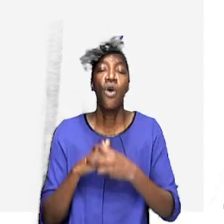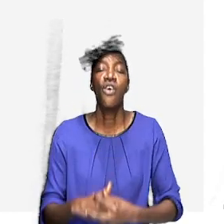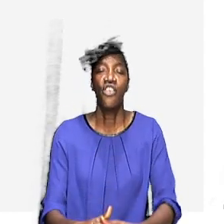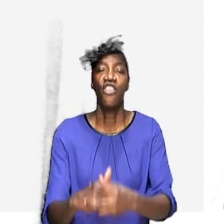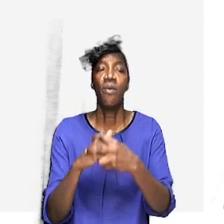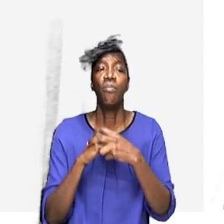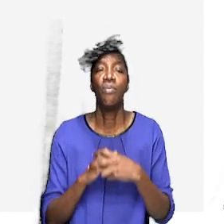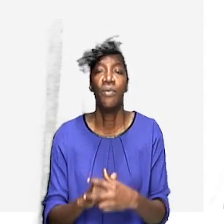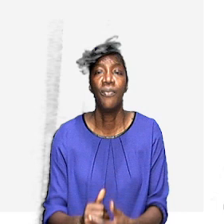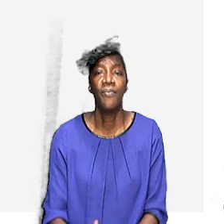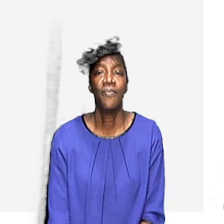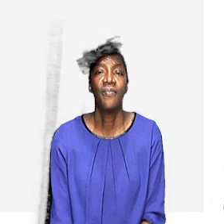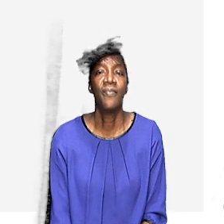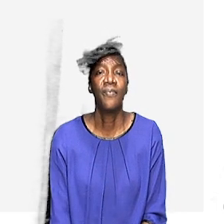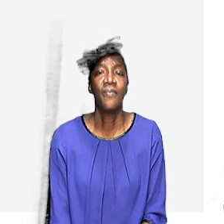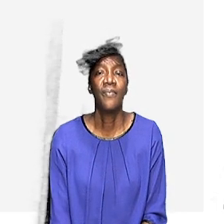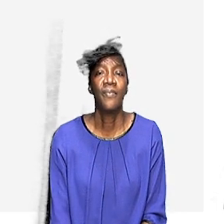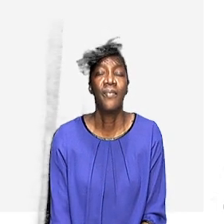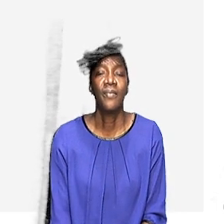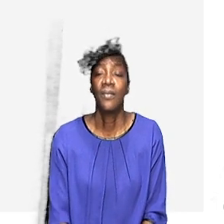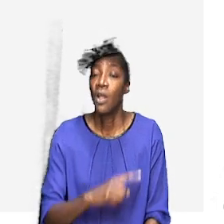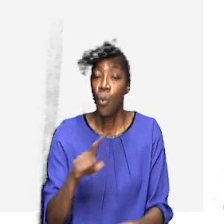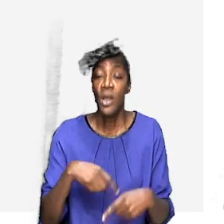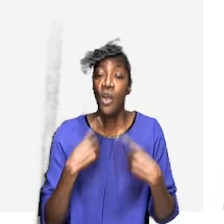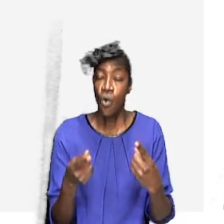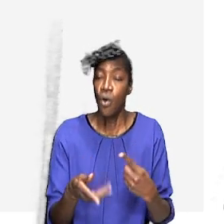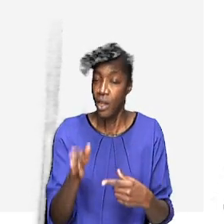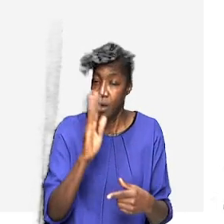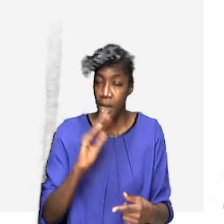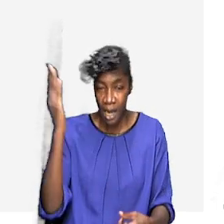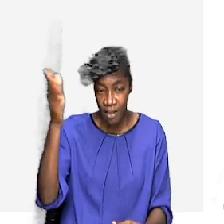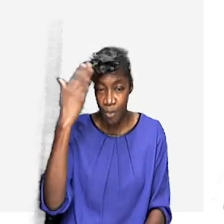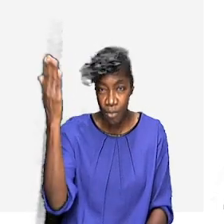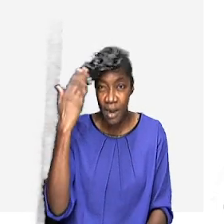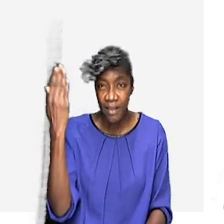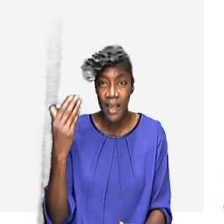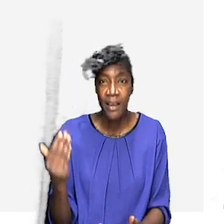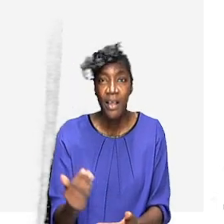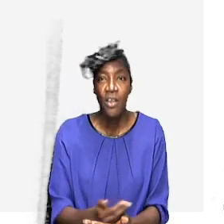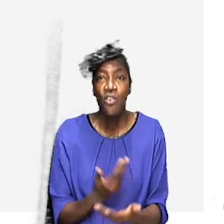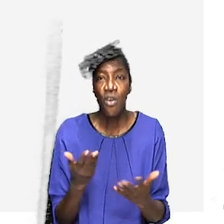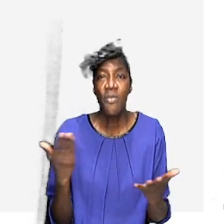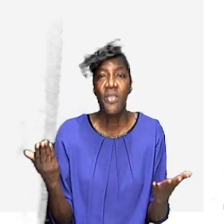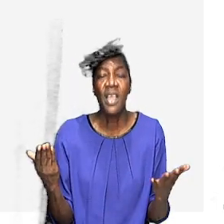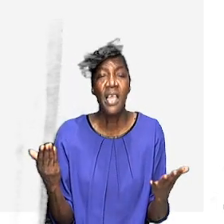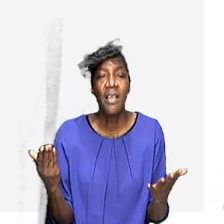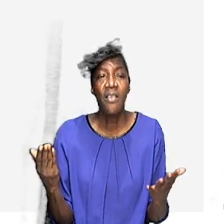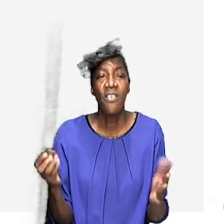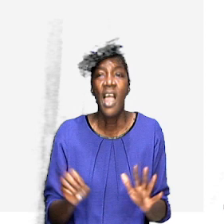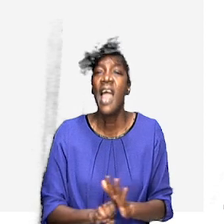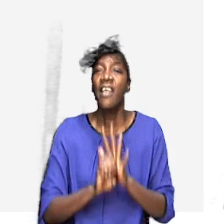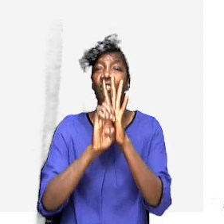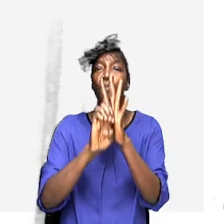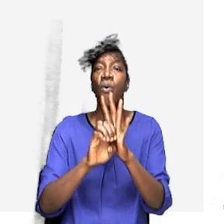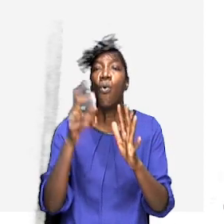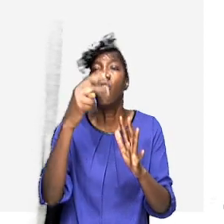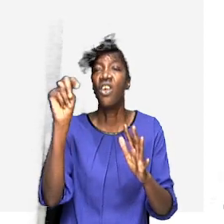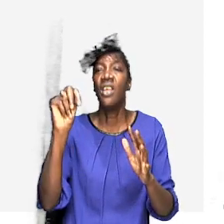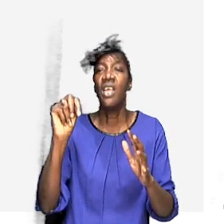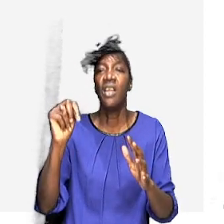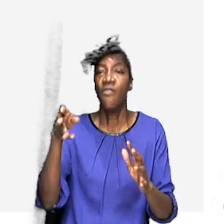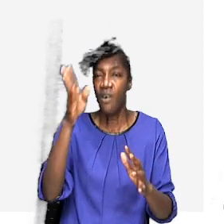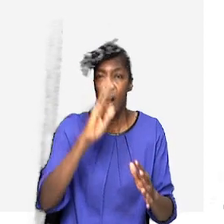My God. And when you get into the presence of God, there are a couple of things that happen to us. She exposed our need for the grace of God.